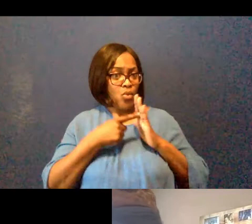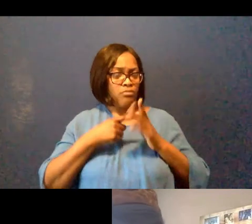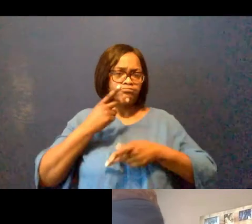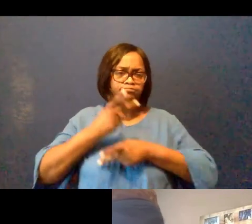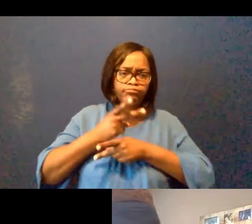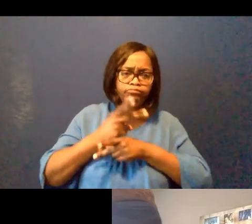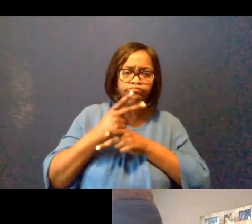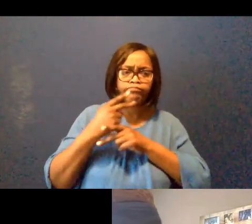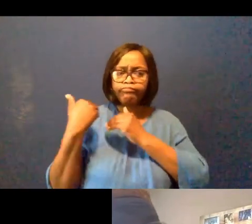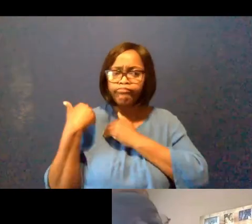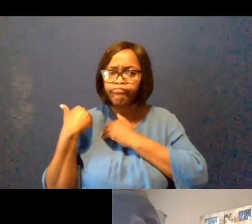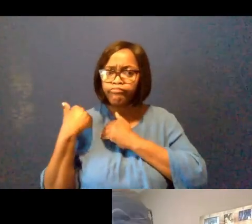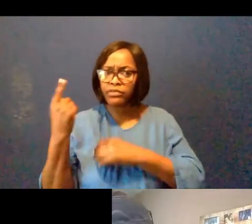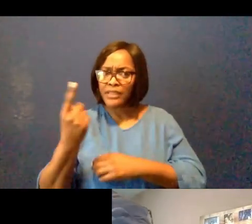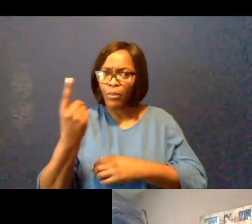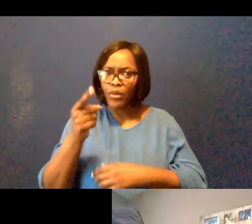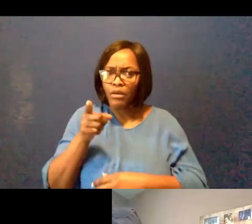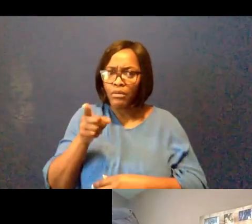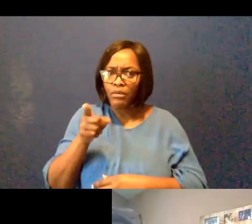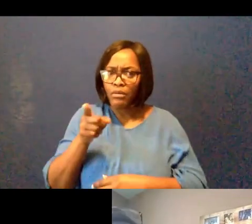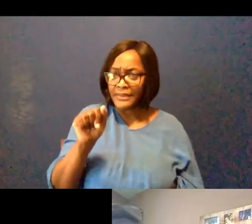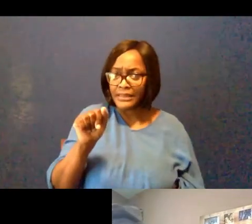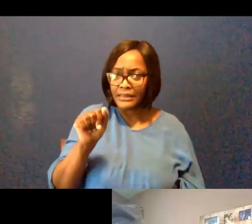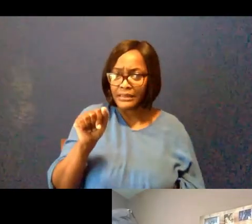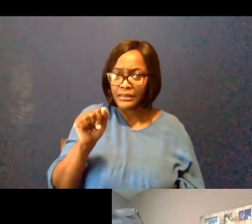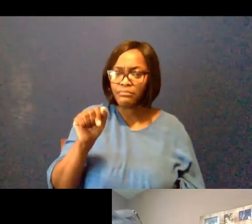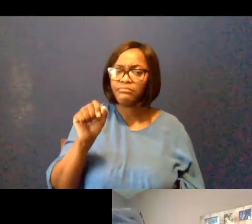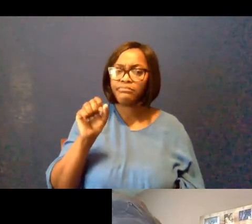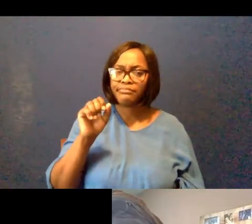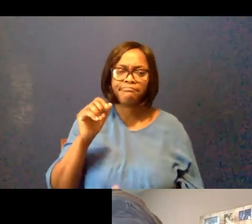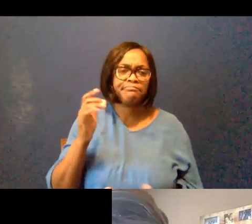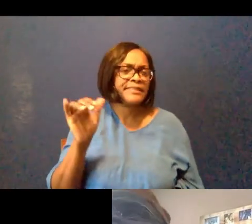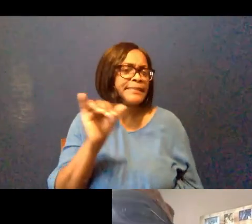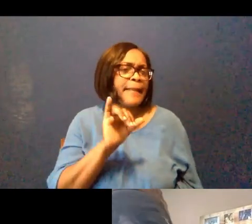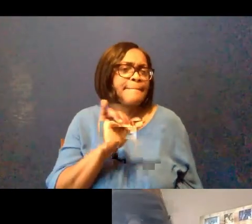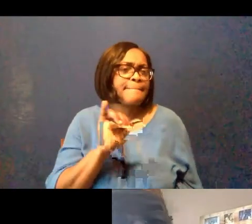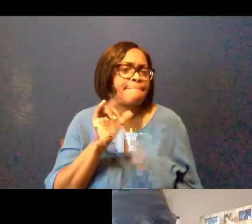I have stayed over and over again